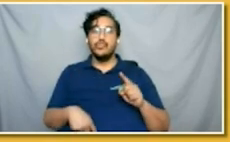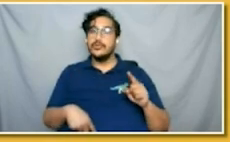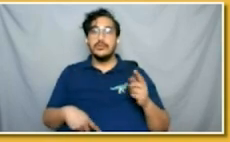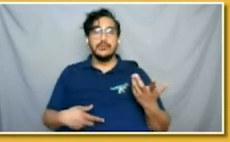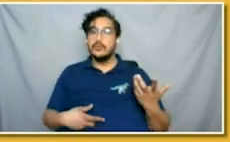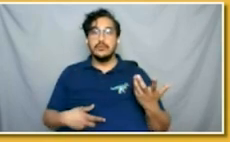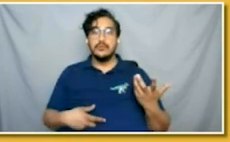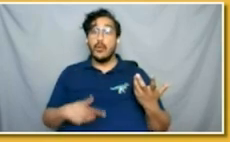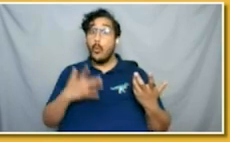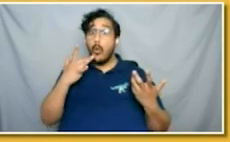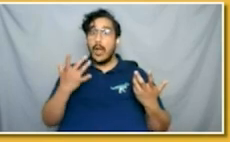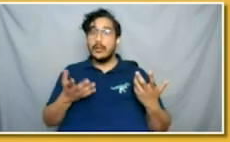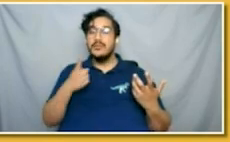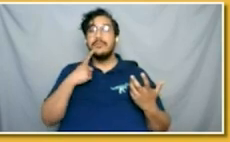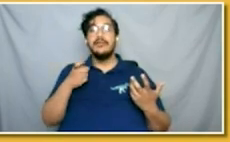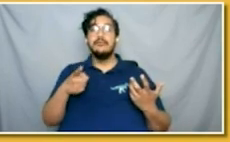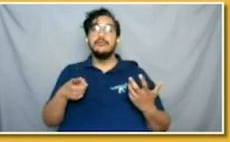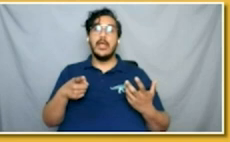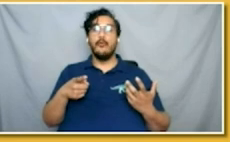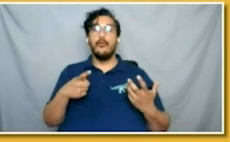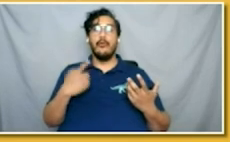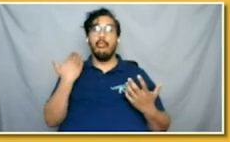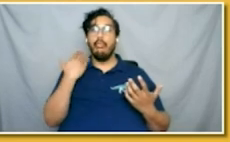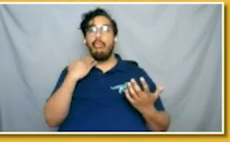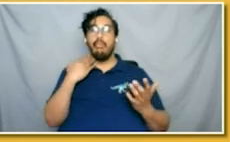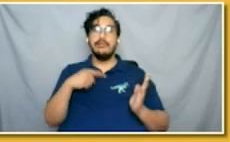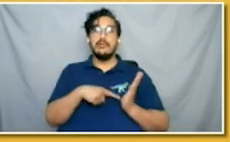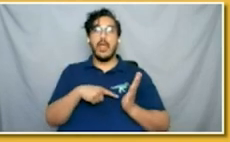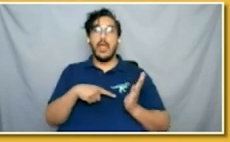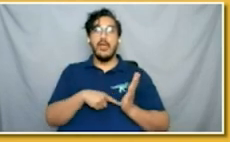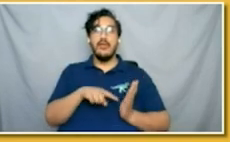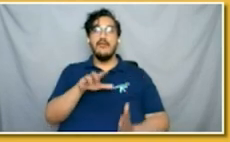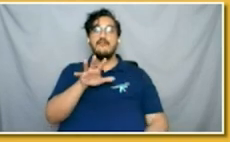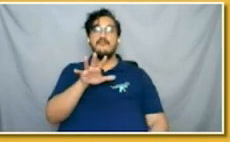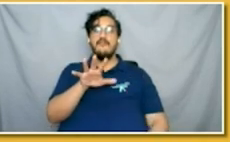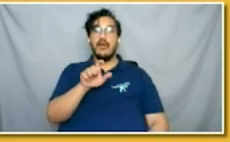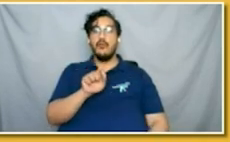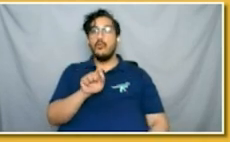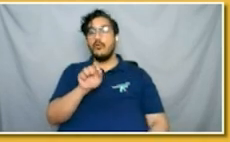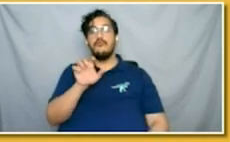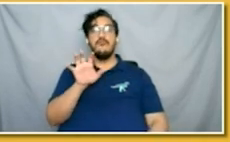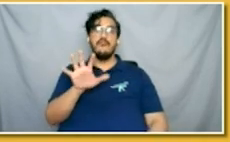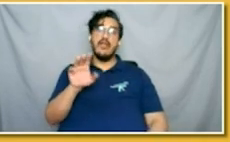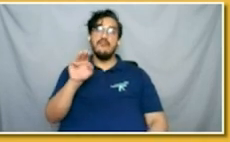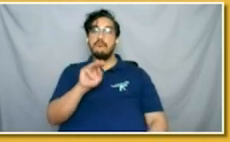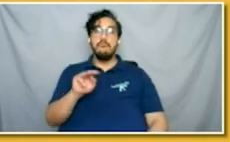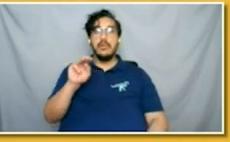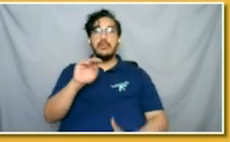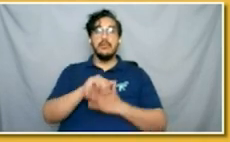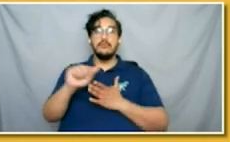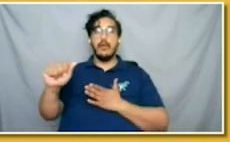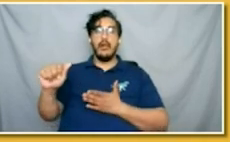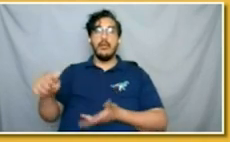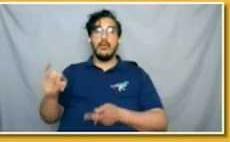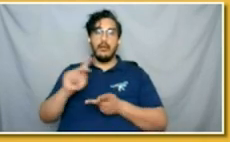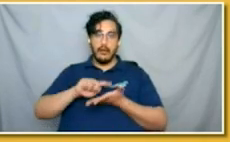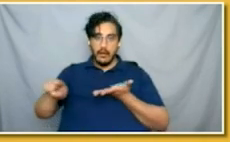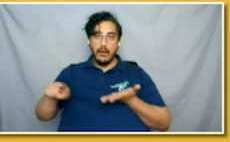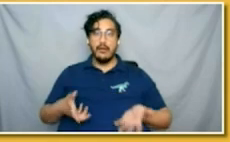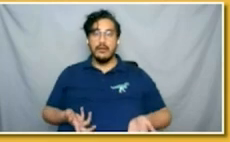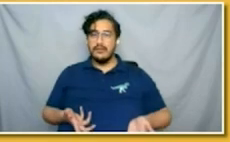debt because of this $5.5 billion payment. And yeah, that's made up the lion's share of losses